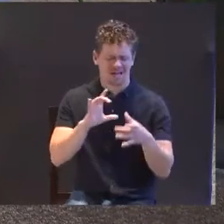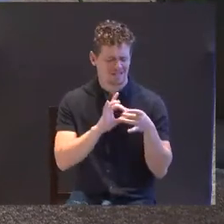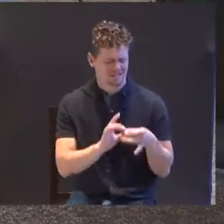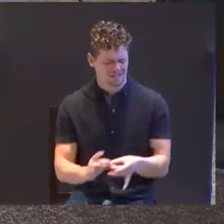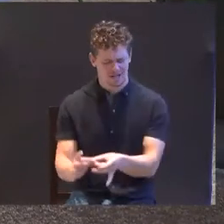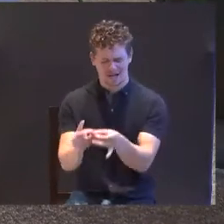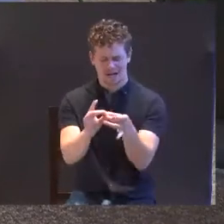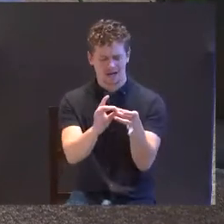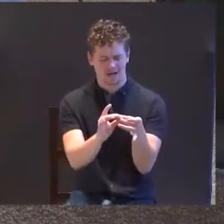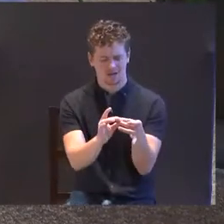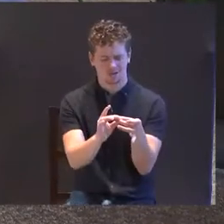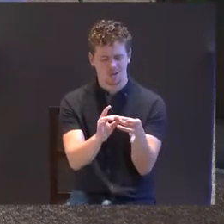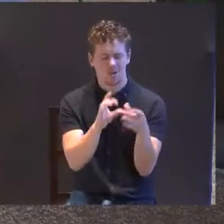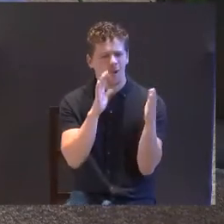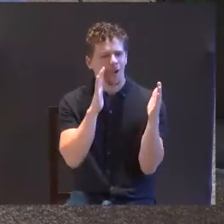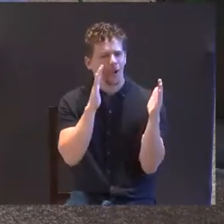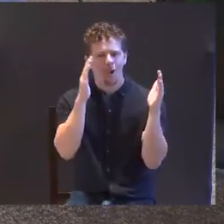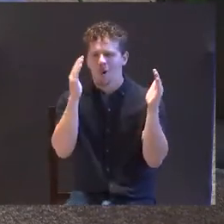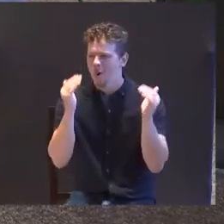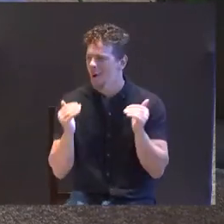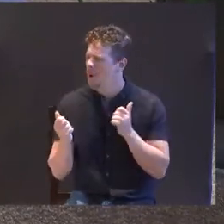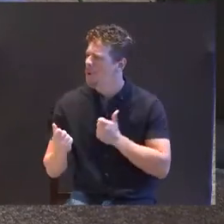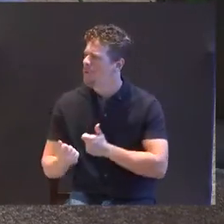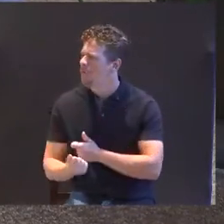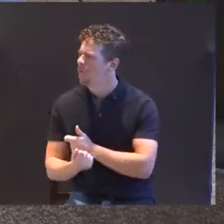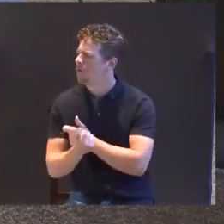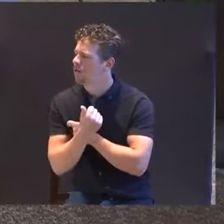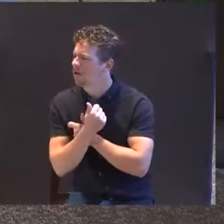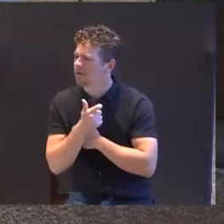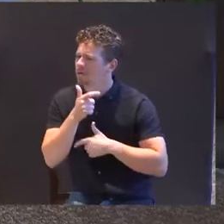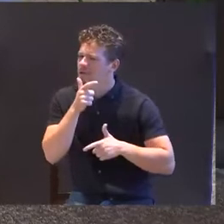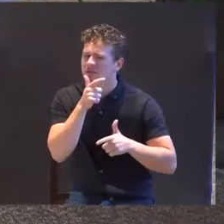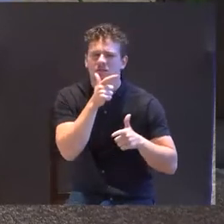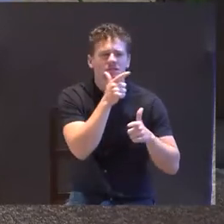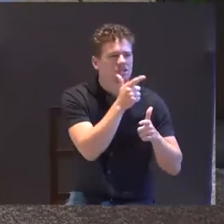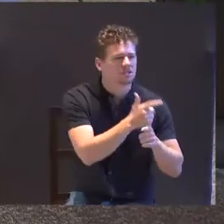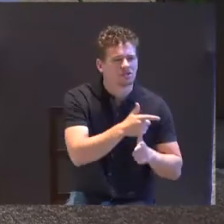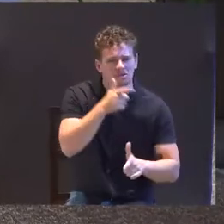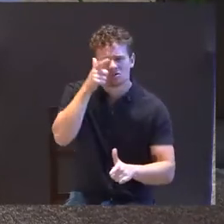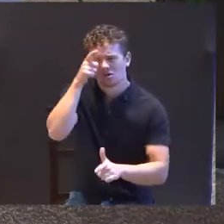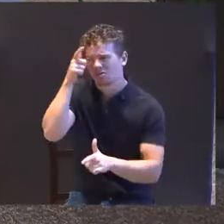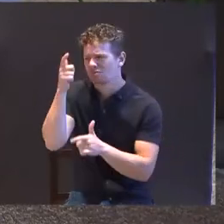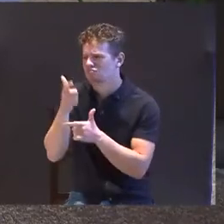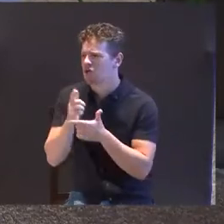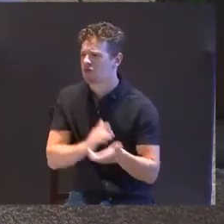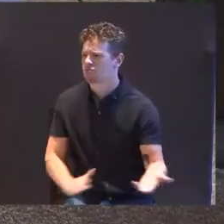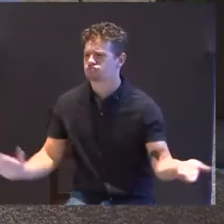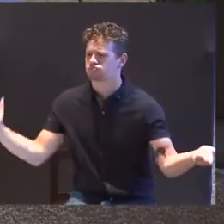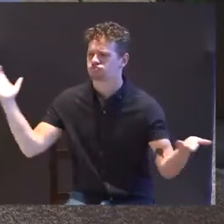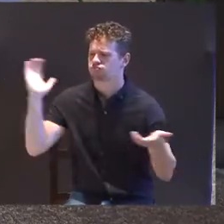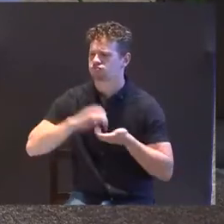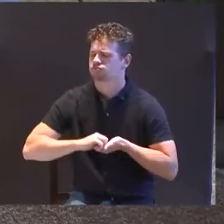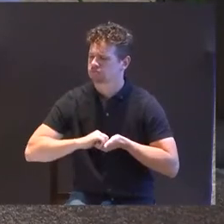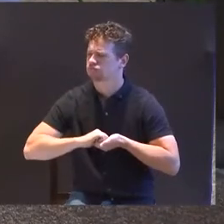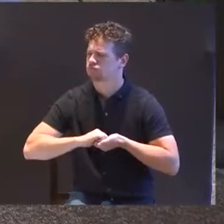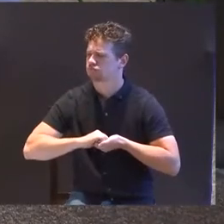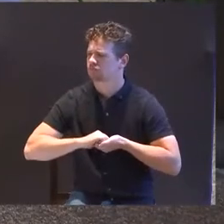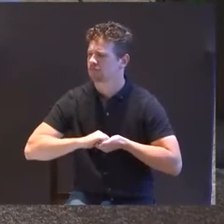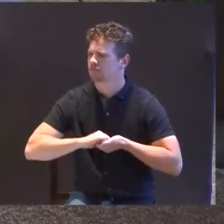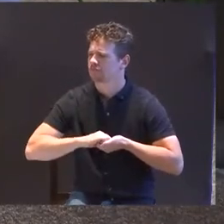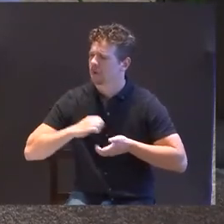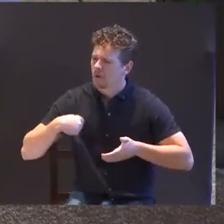of sister and brotherhood, that we are bound